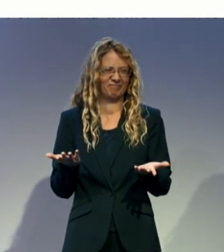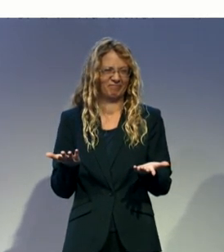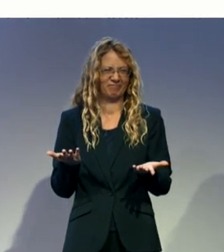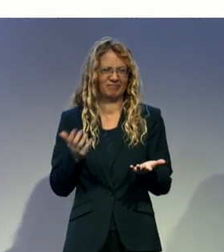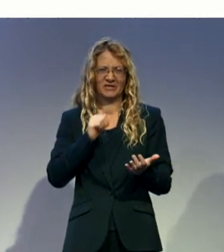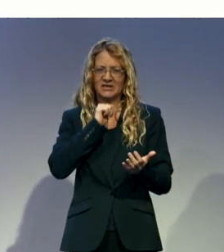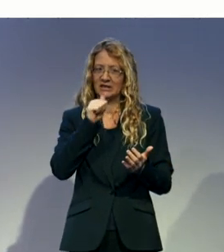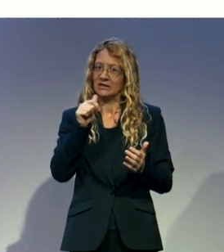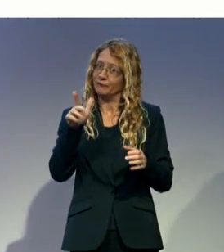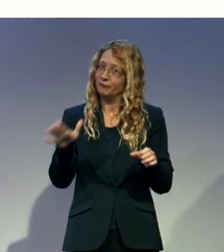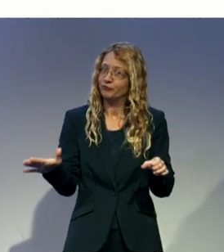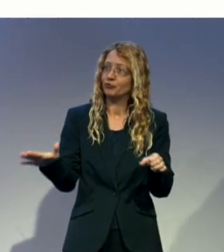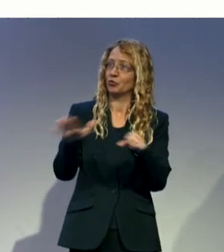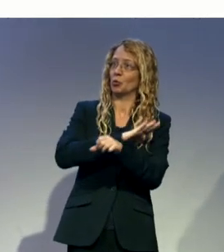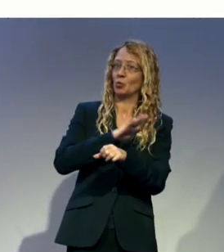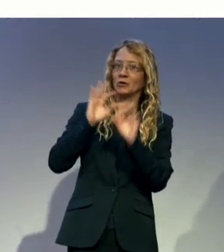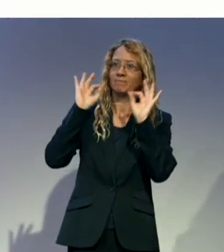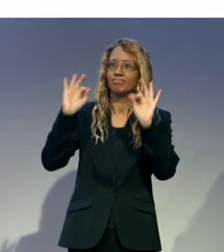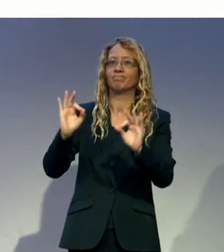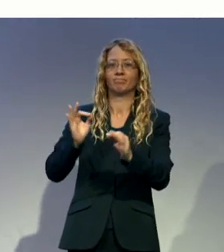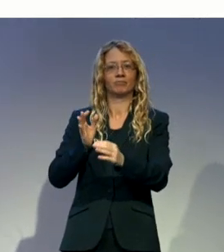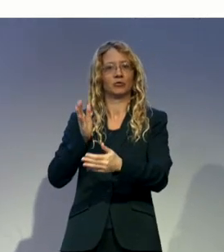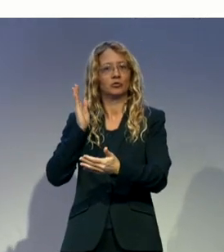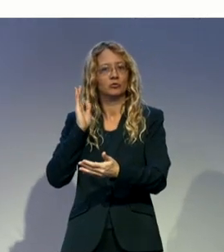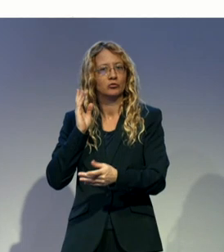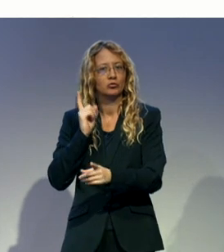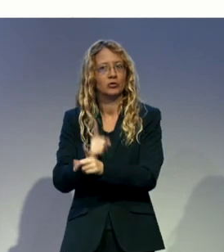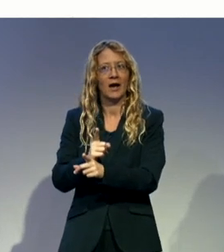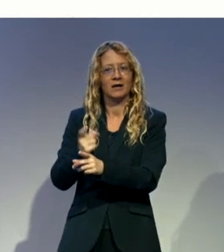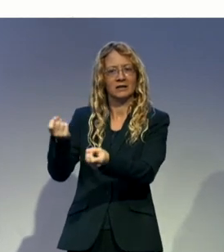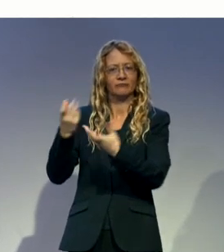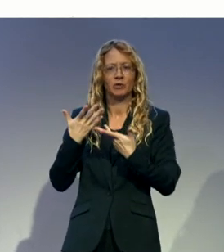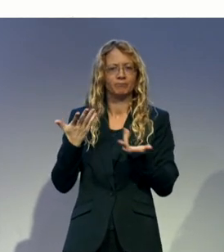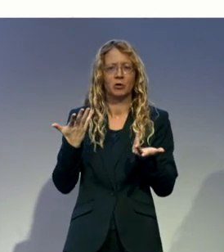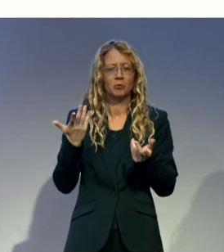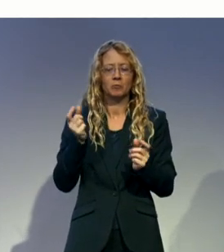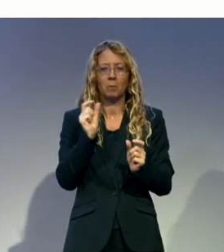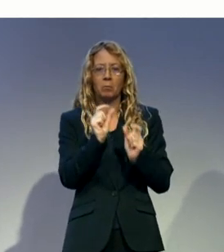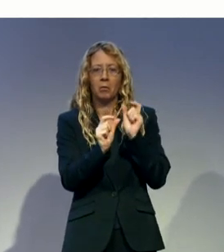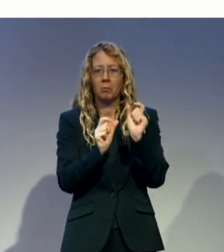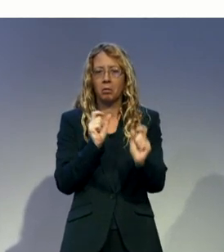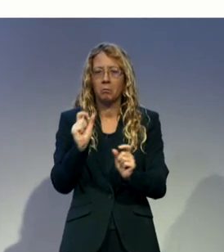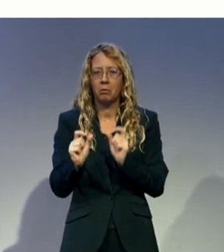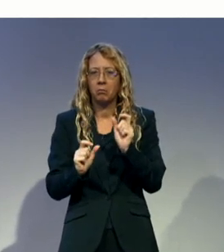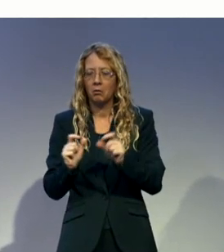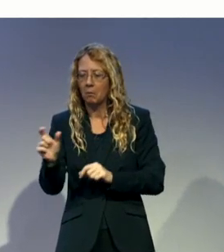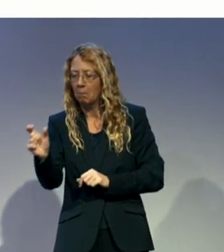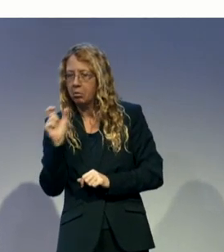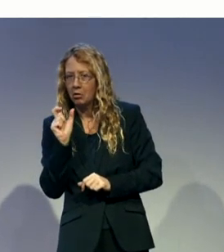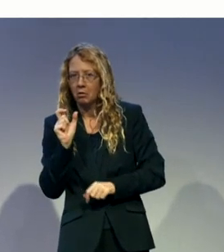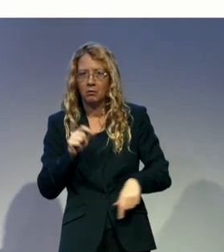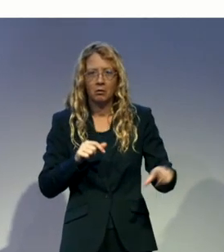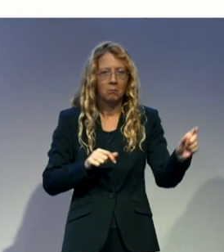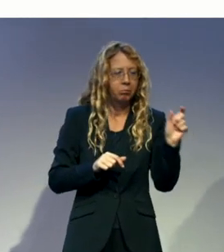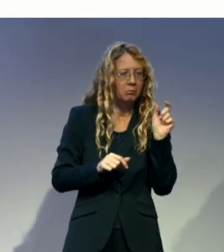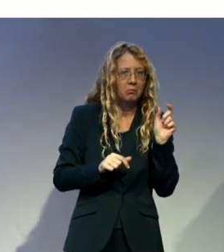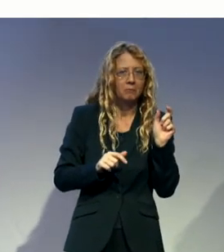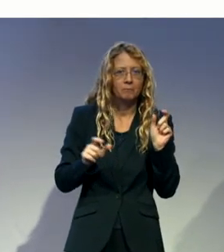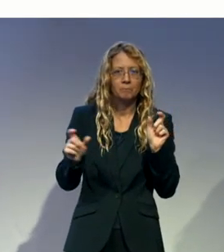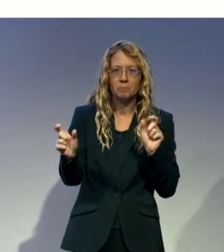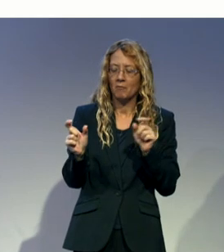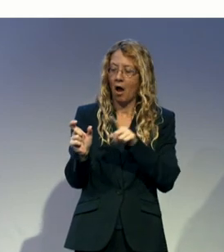news. But still, it looks like very credible, and for us, it is often hard to see the difference